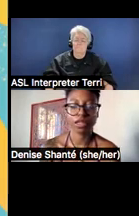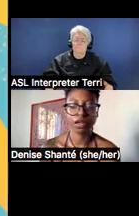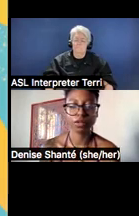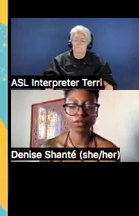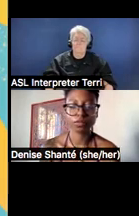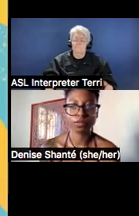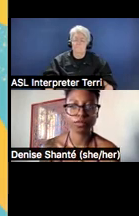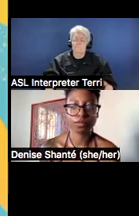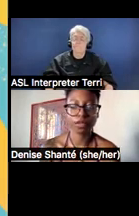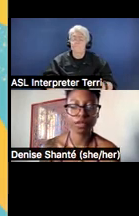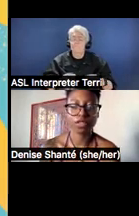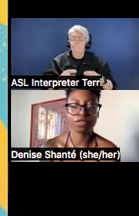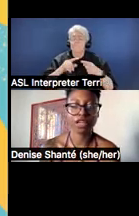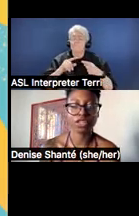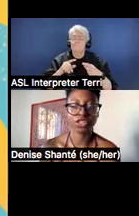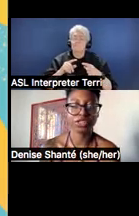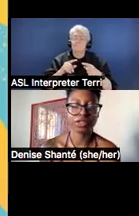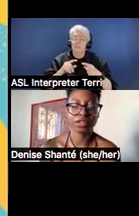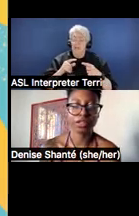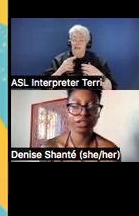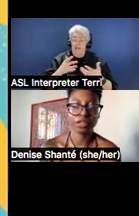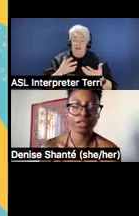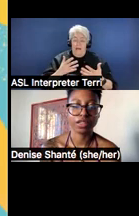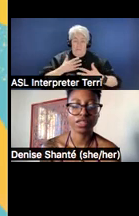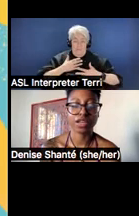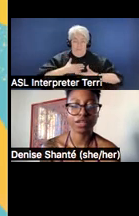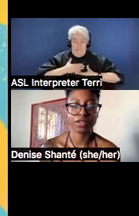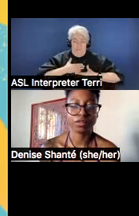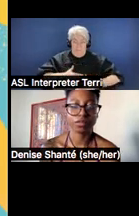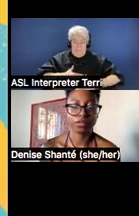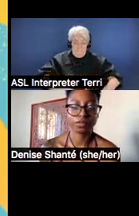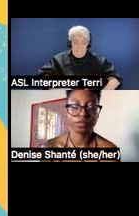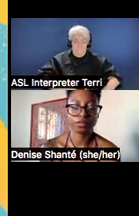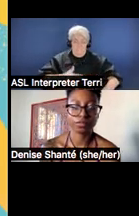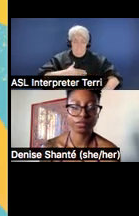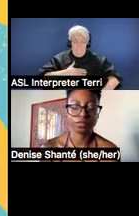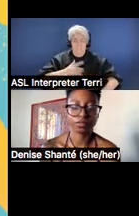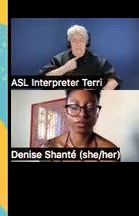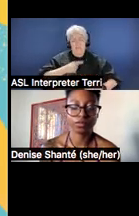On the inhale, this flesh is sacred.